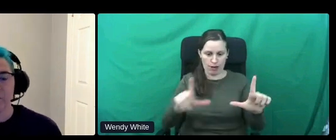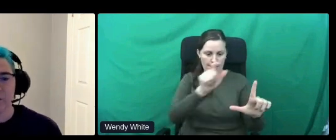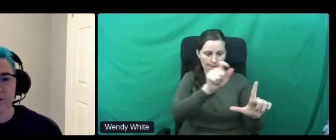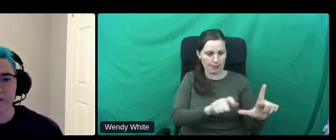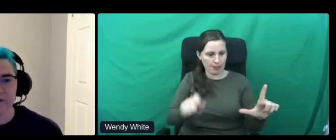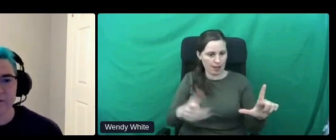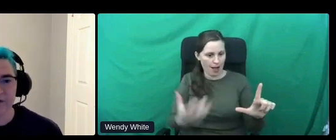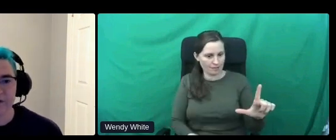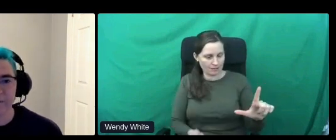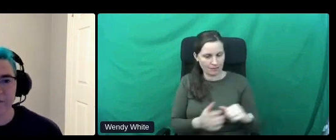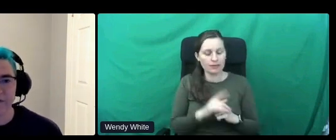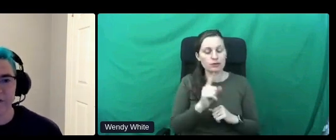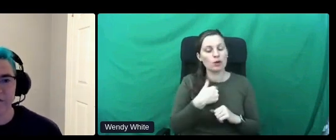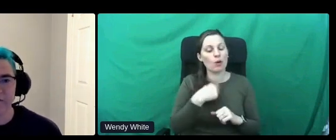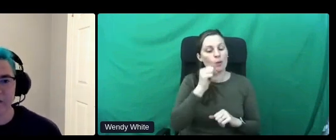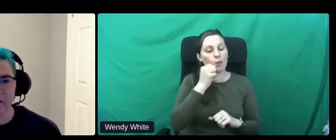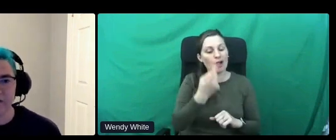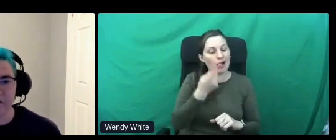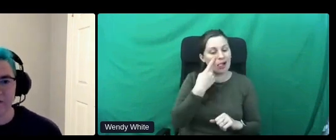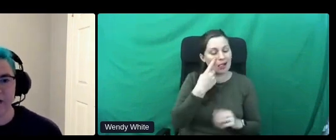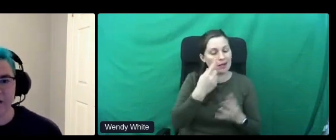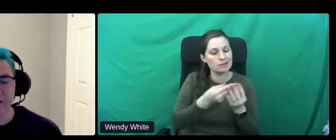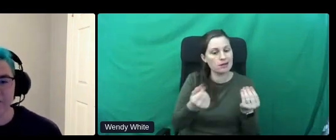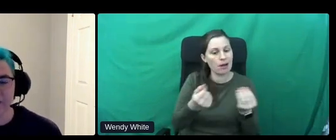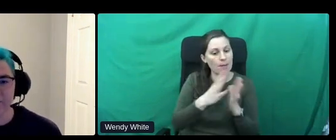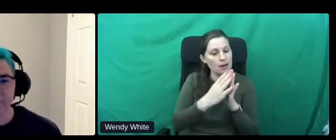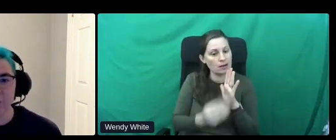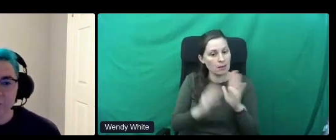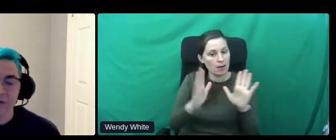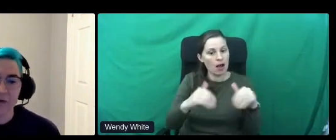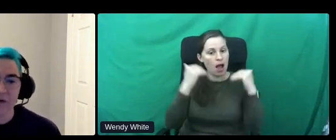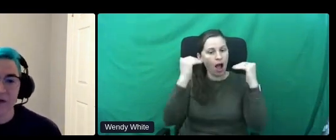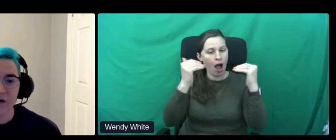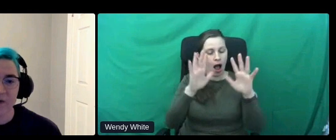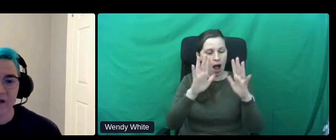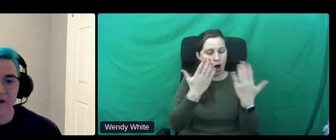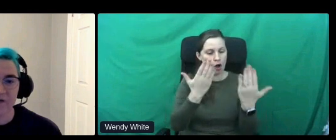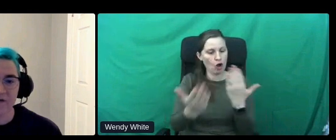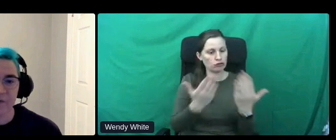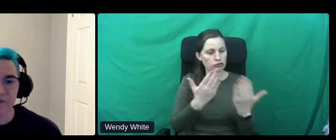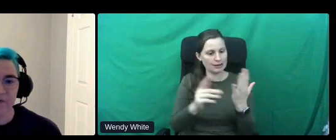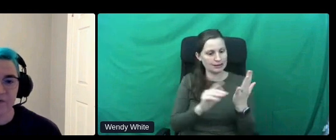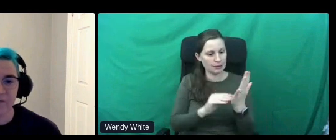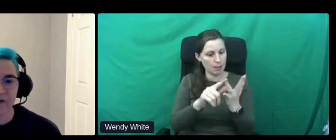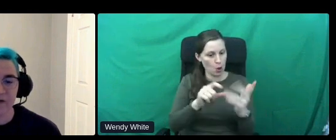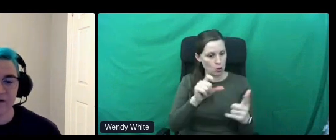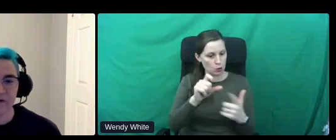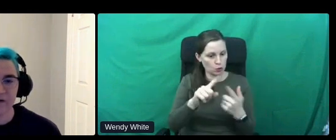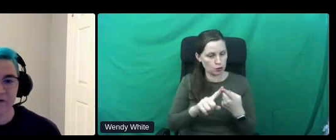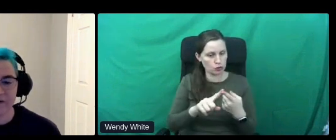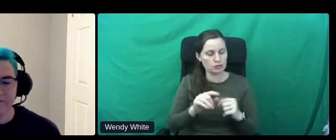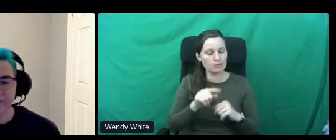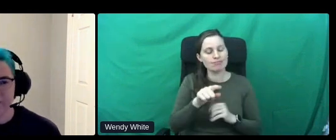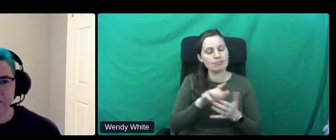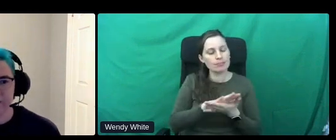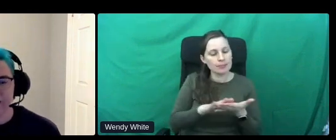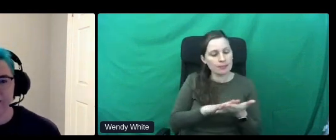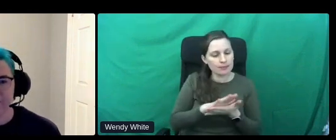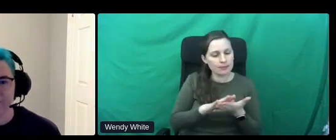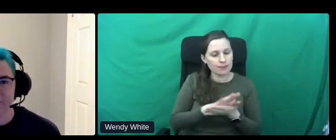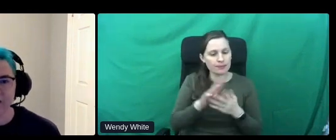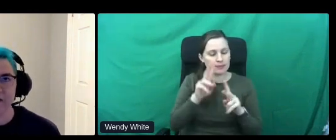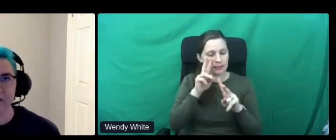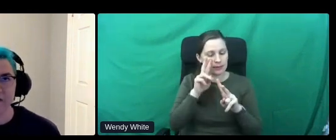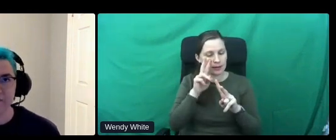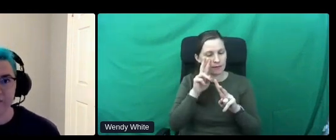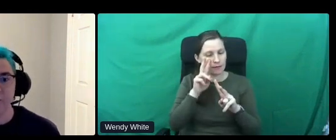So we're going to look at some examples of high contrast mode. High contrast mode being, a vision,